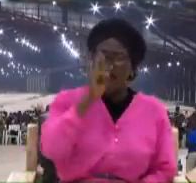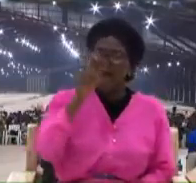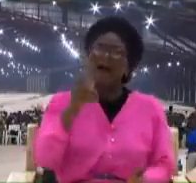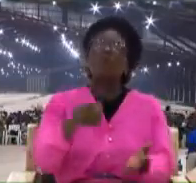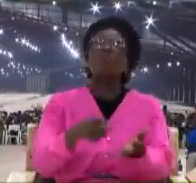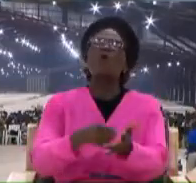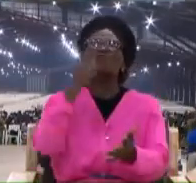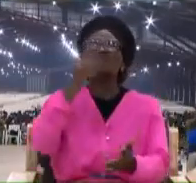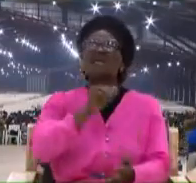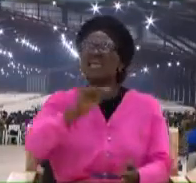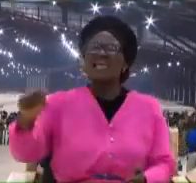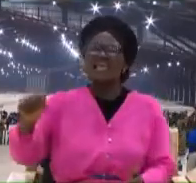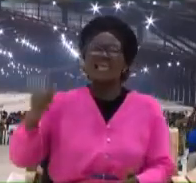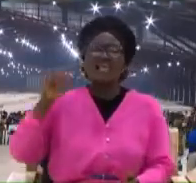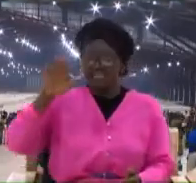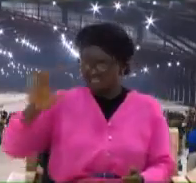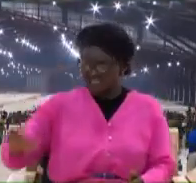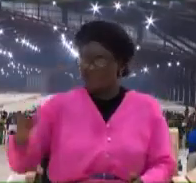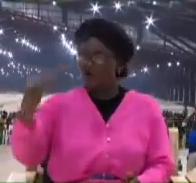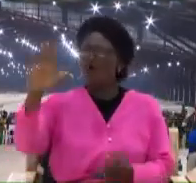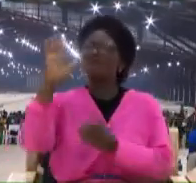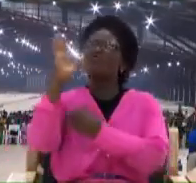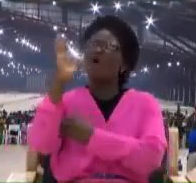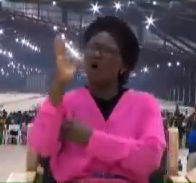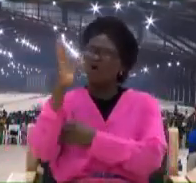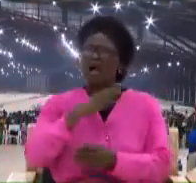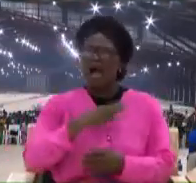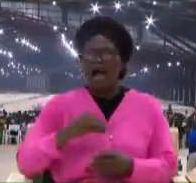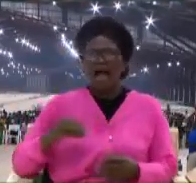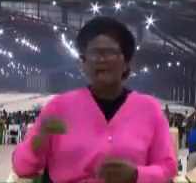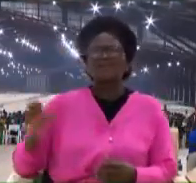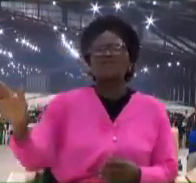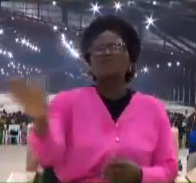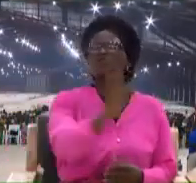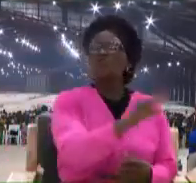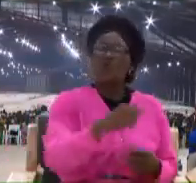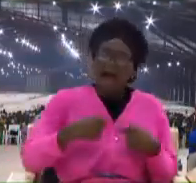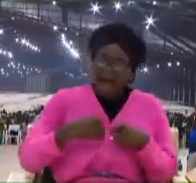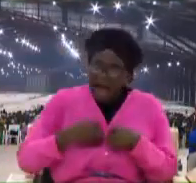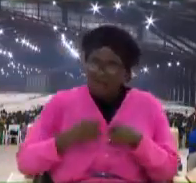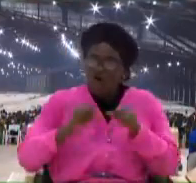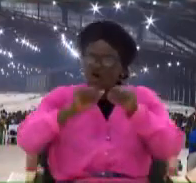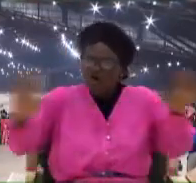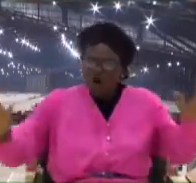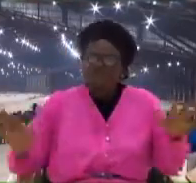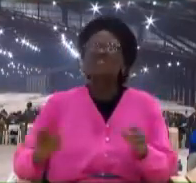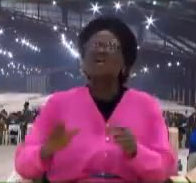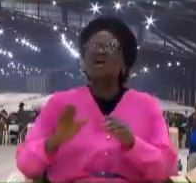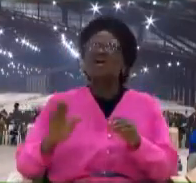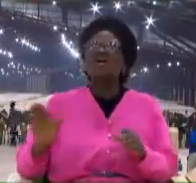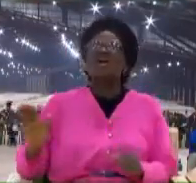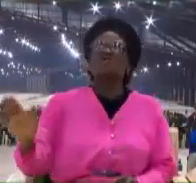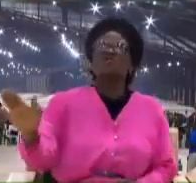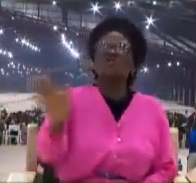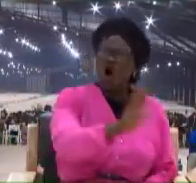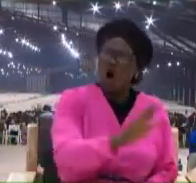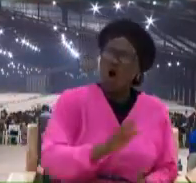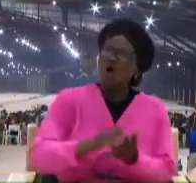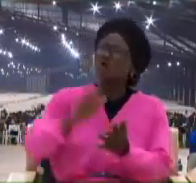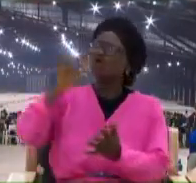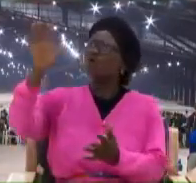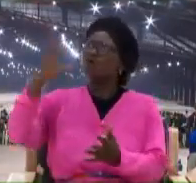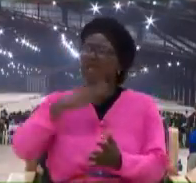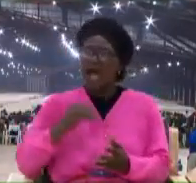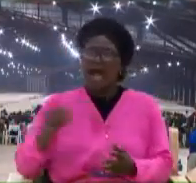salvation, and you want it back so that you can begin to shine again,